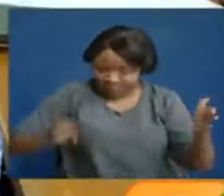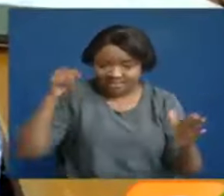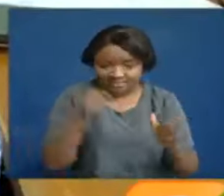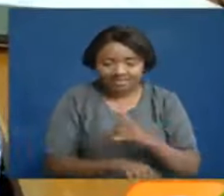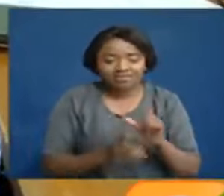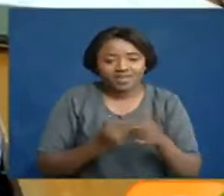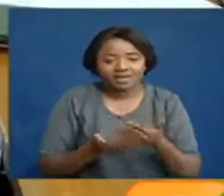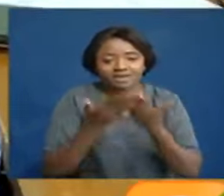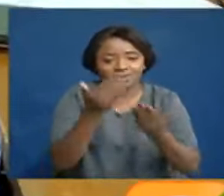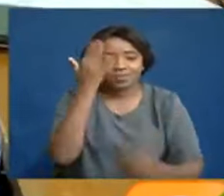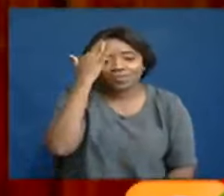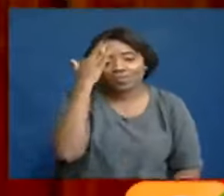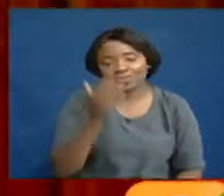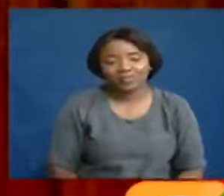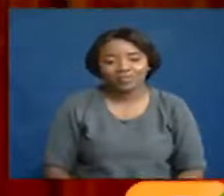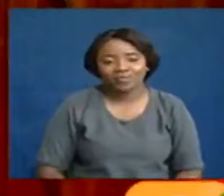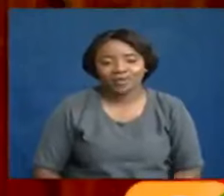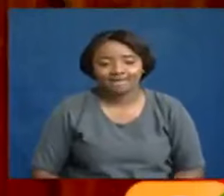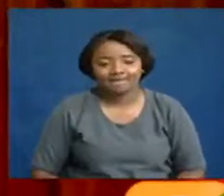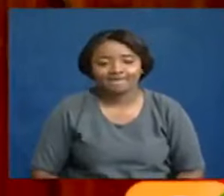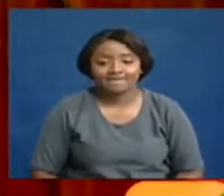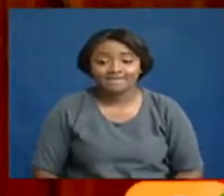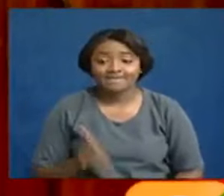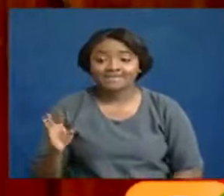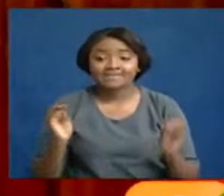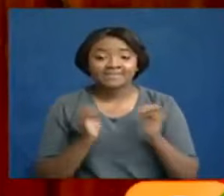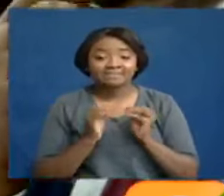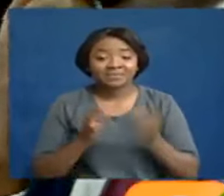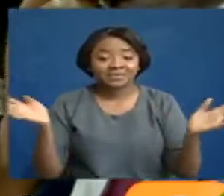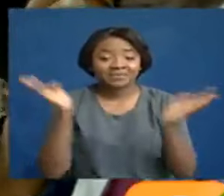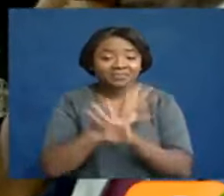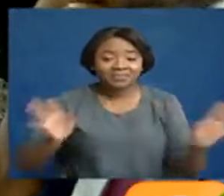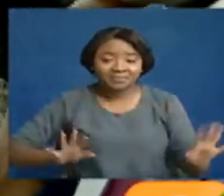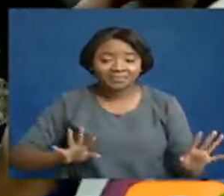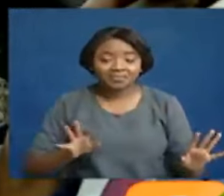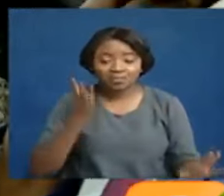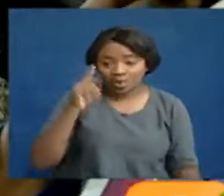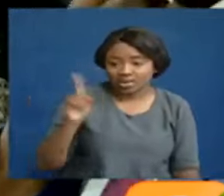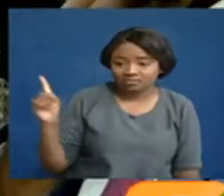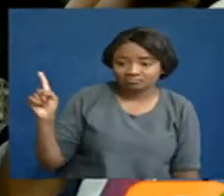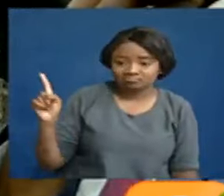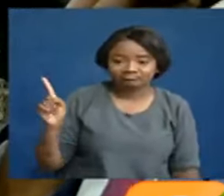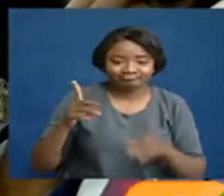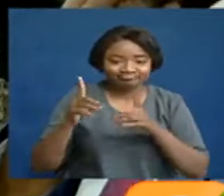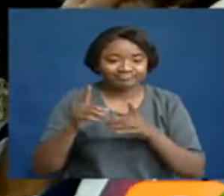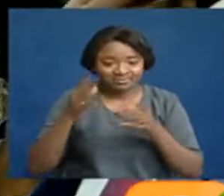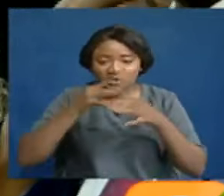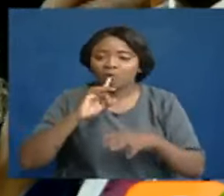back. Yet this thing was over. The meeting ending even before it started, with the IPUCCF directed to